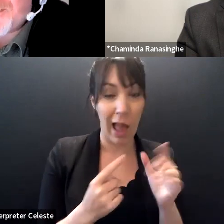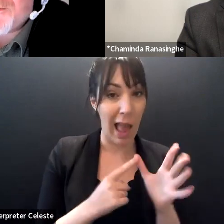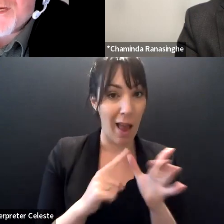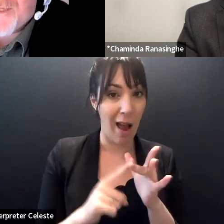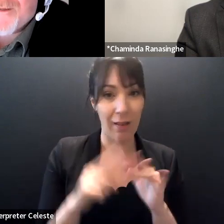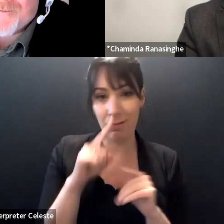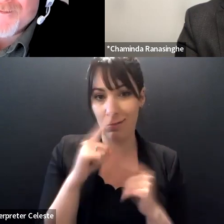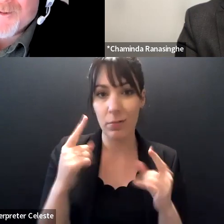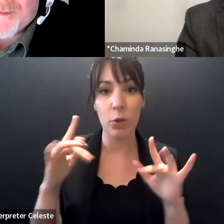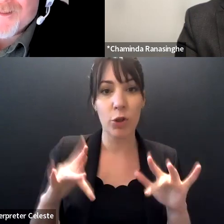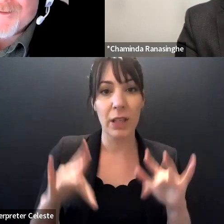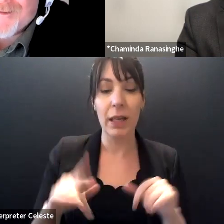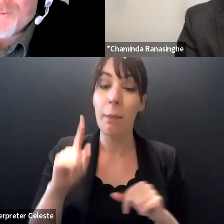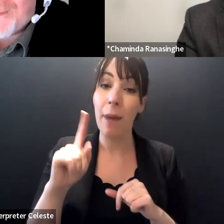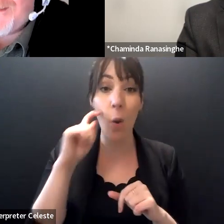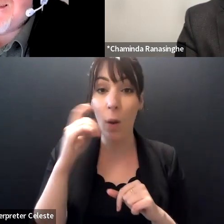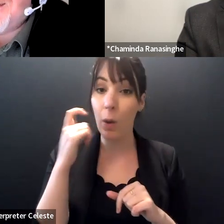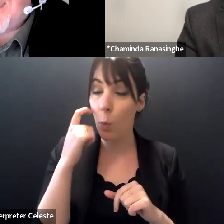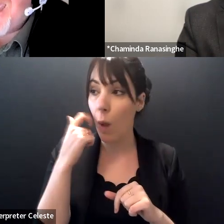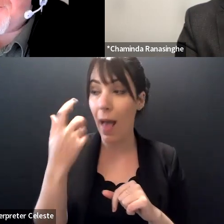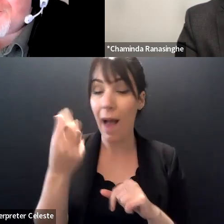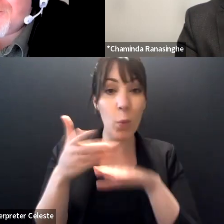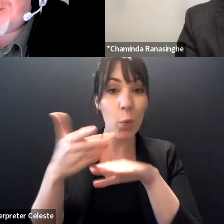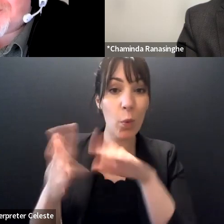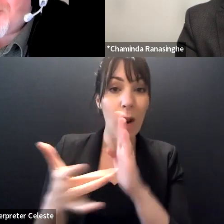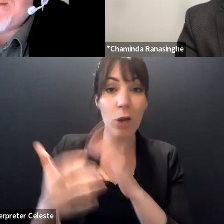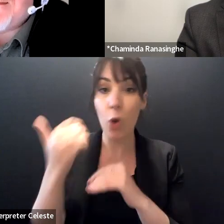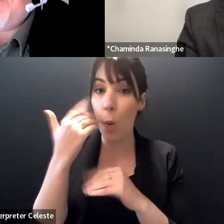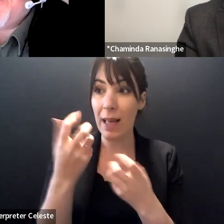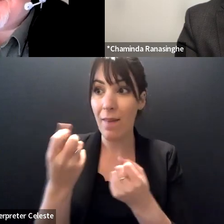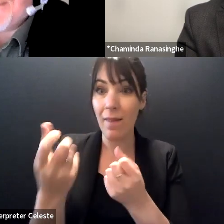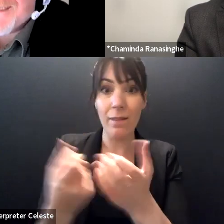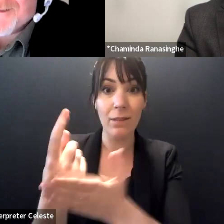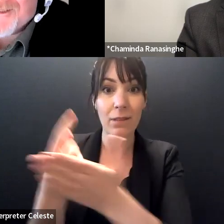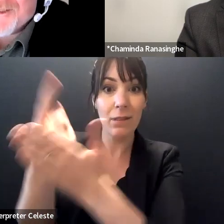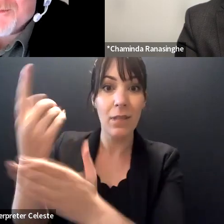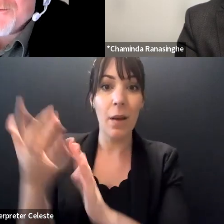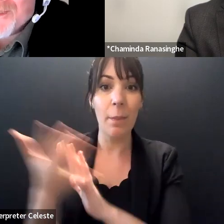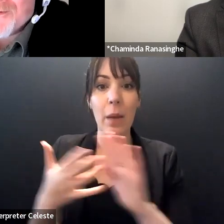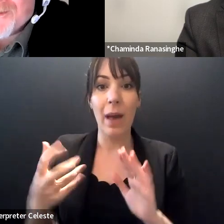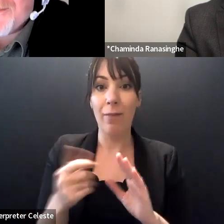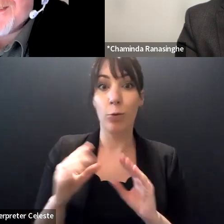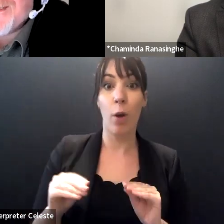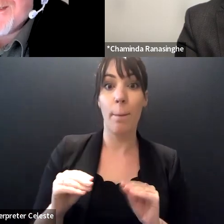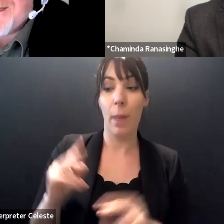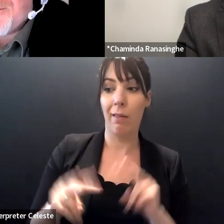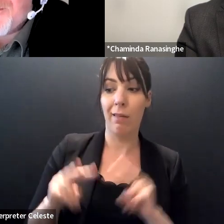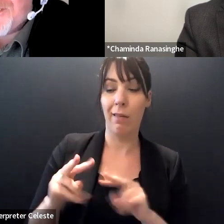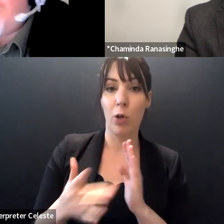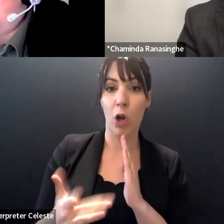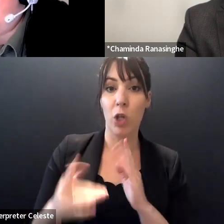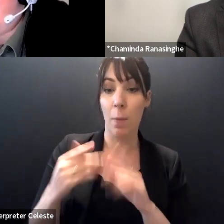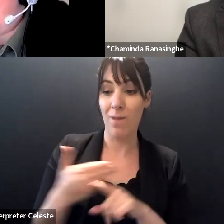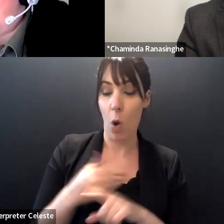new technologies will come along. So we have to stop, evaluate the technologies before we use them.